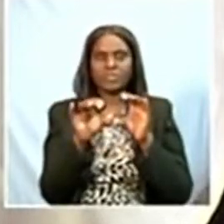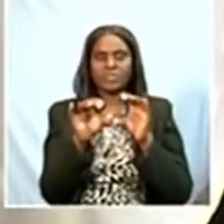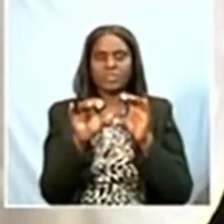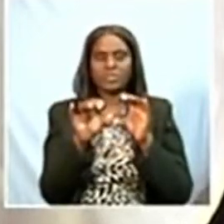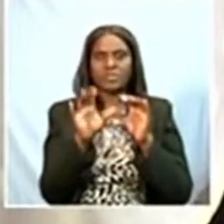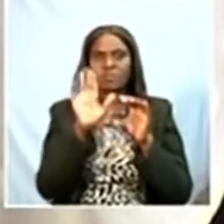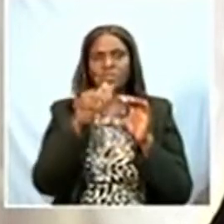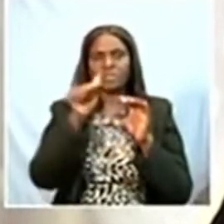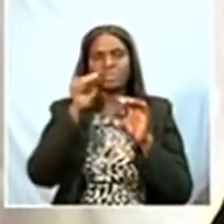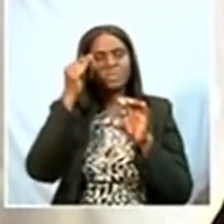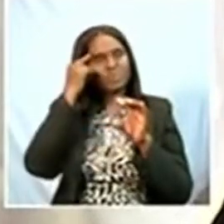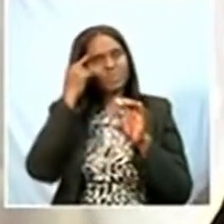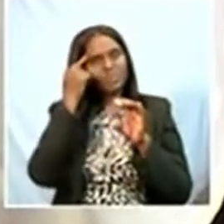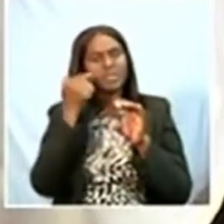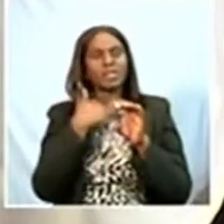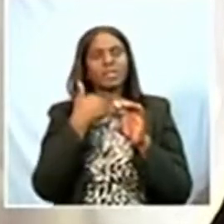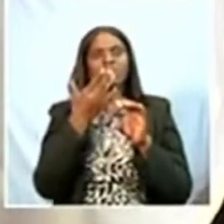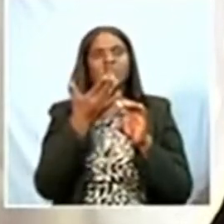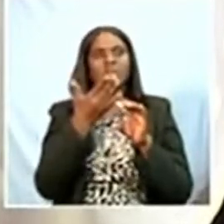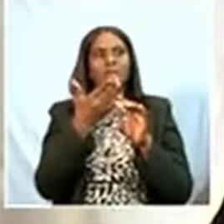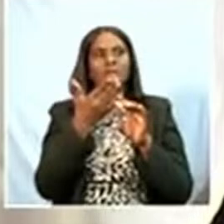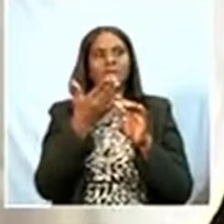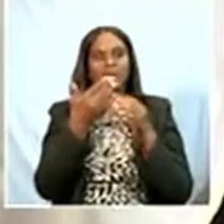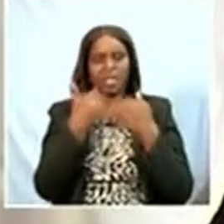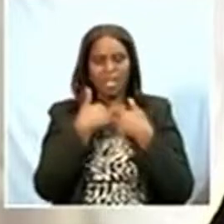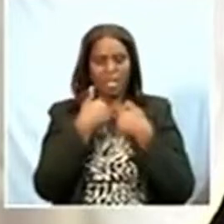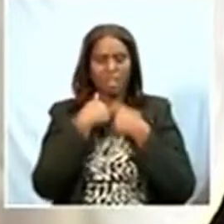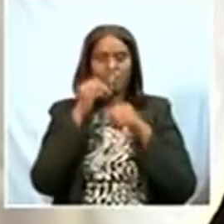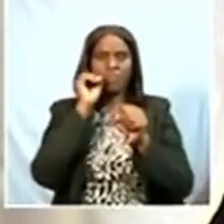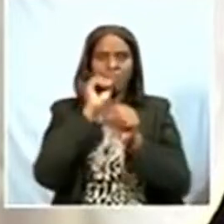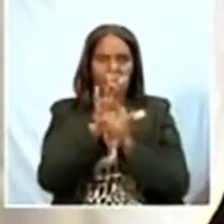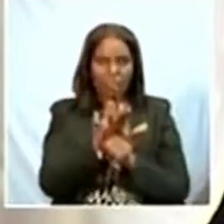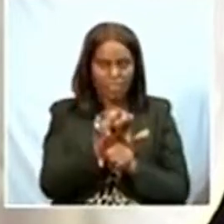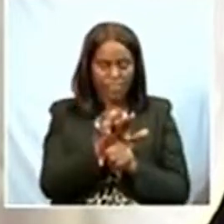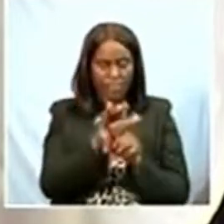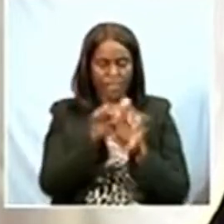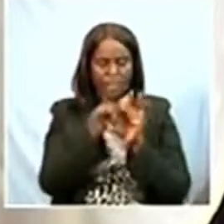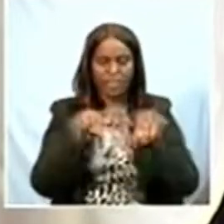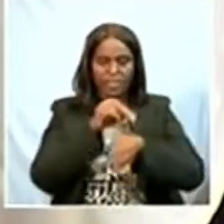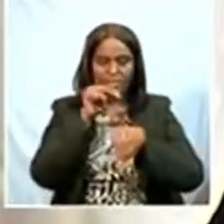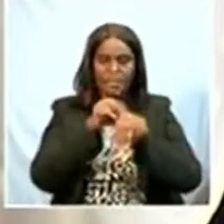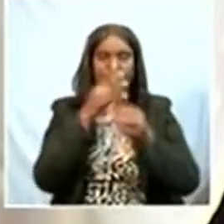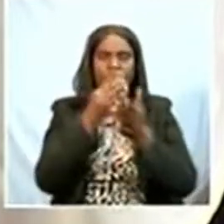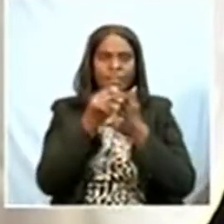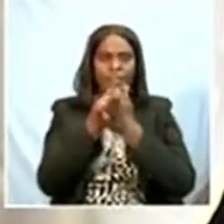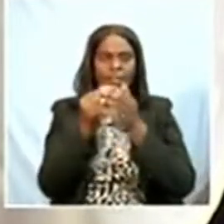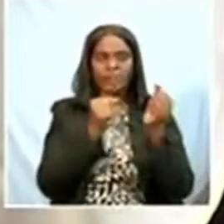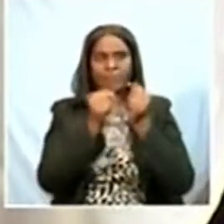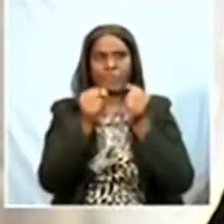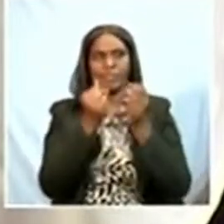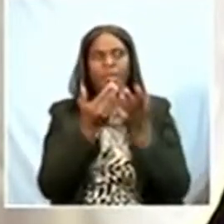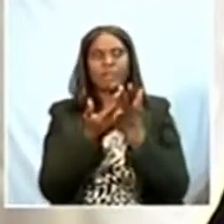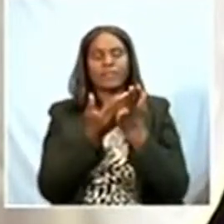Do you think that will have an impact in the national financial system?